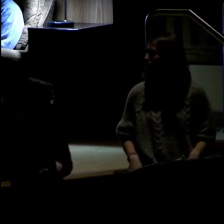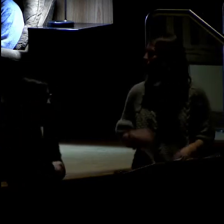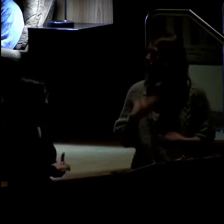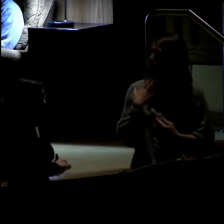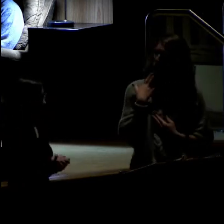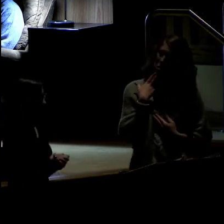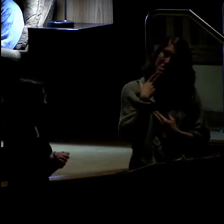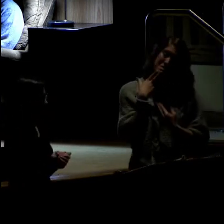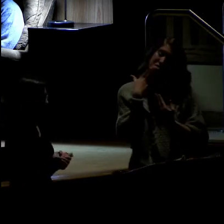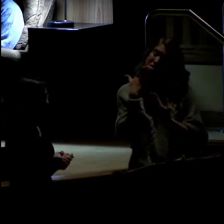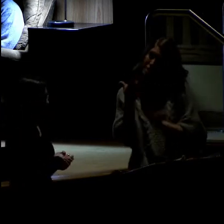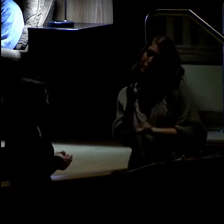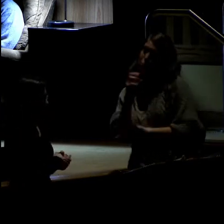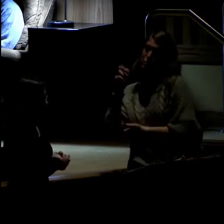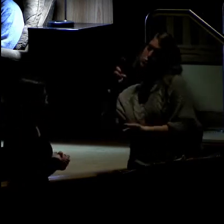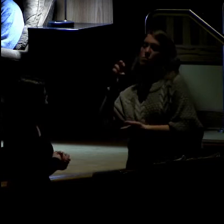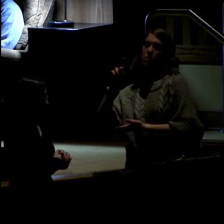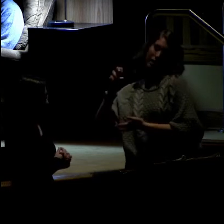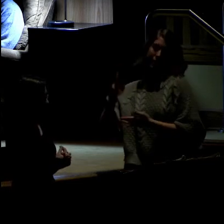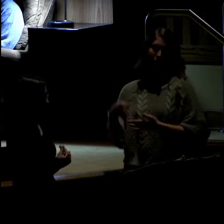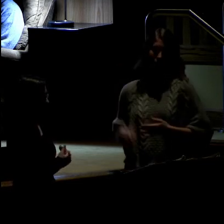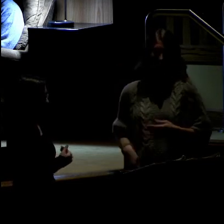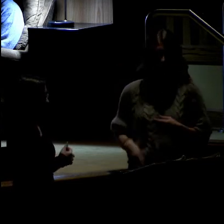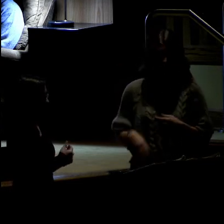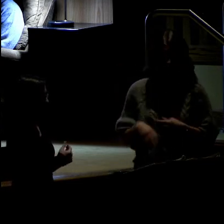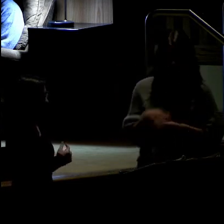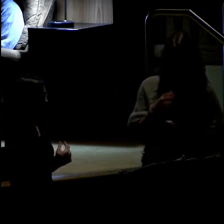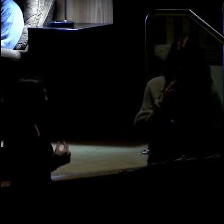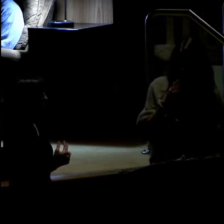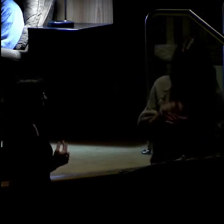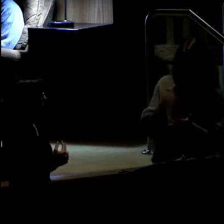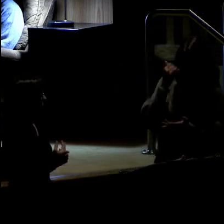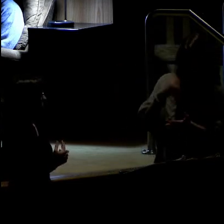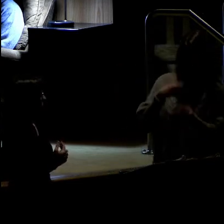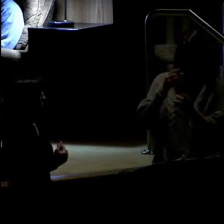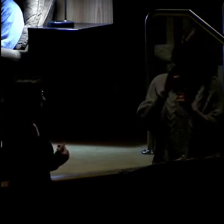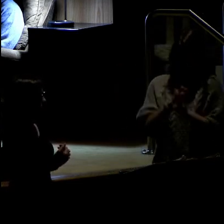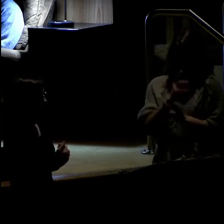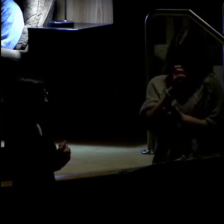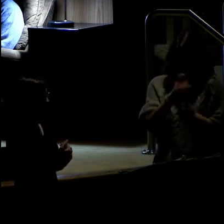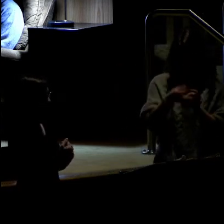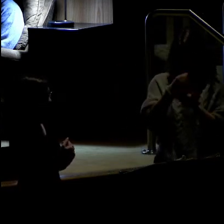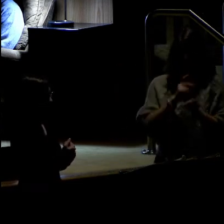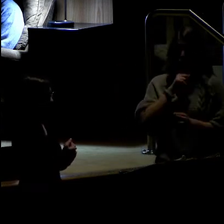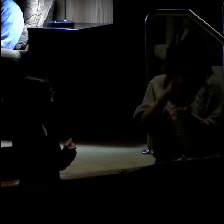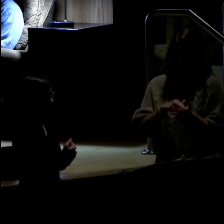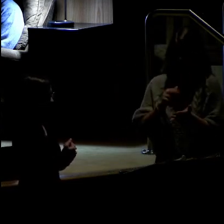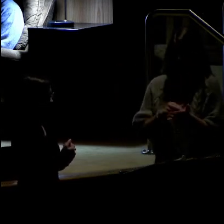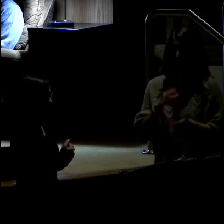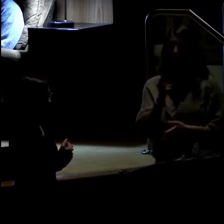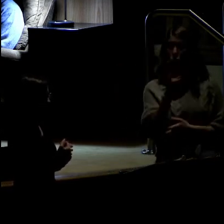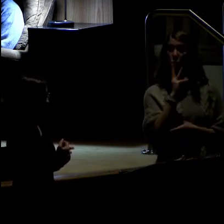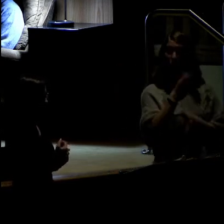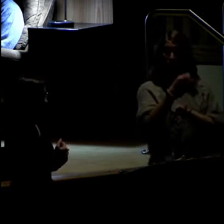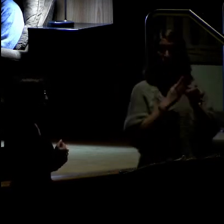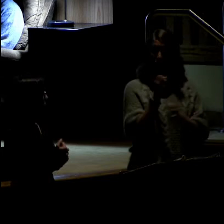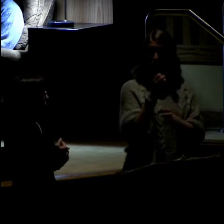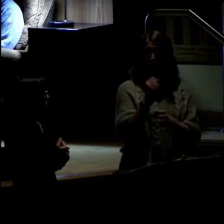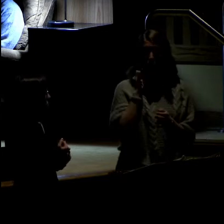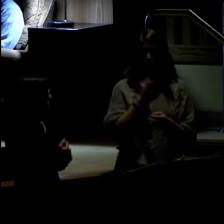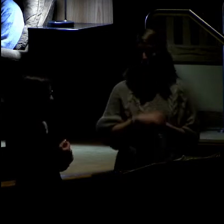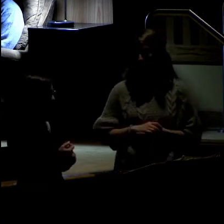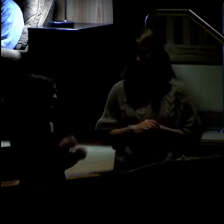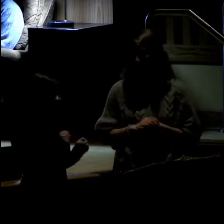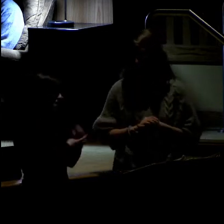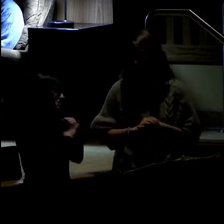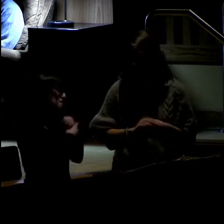you, Miss Rebecca. Mom, what if we used margarine instead of butter for the next 4 weeks? And water instead of milk. That would save a little, I